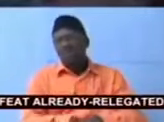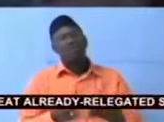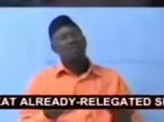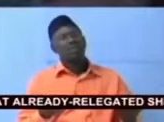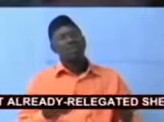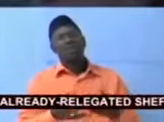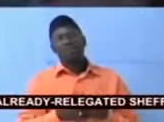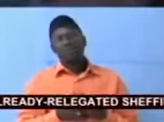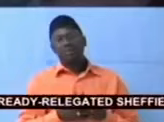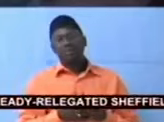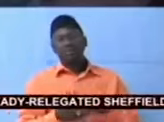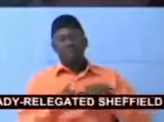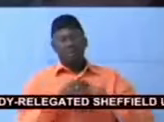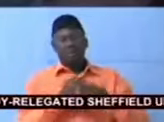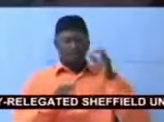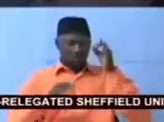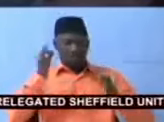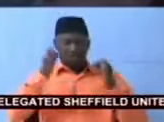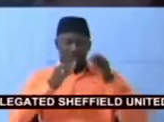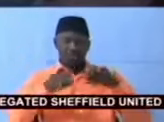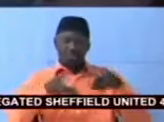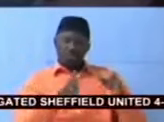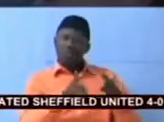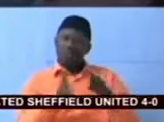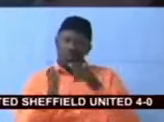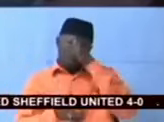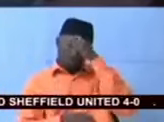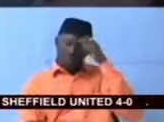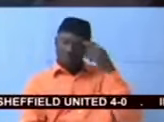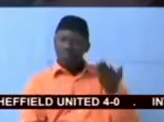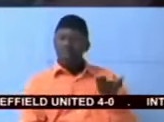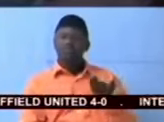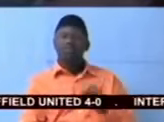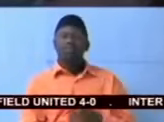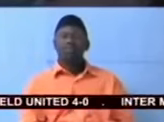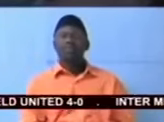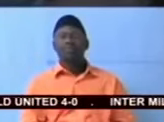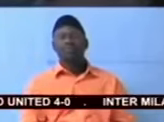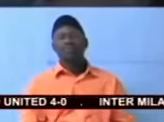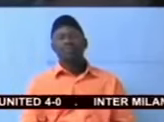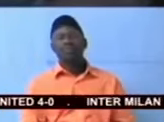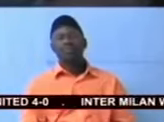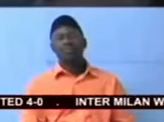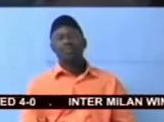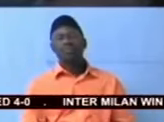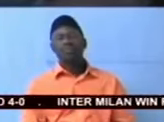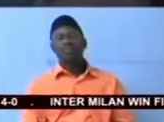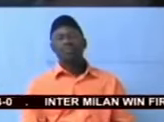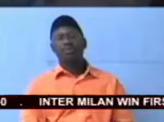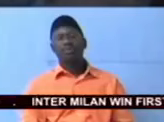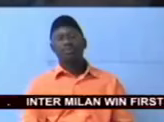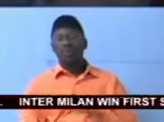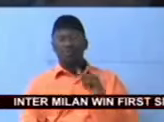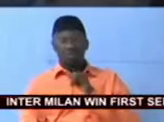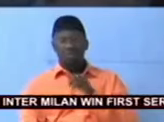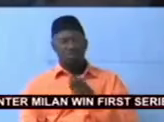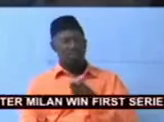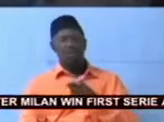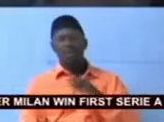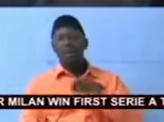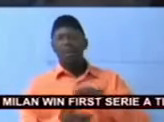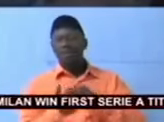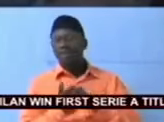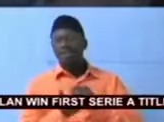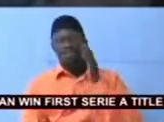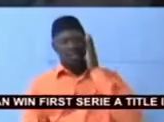seen loxo in judicial proceedings. Ci li nga xamne mu ngi aju ci walé até kay bi. Which definitely is really a serious matter. Ci lo